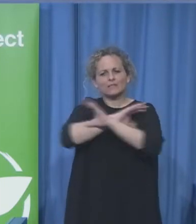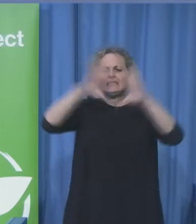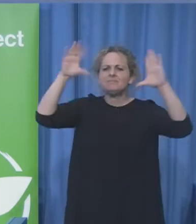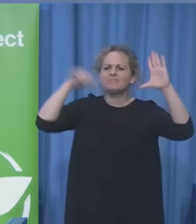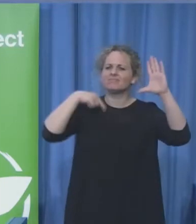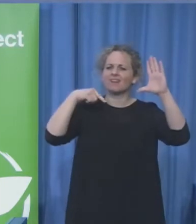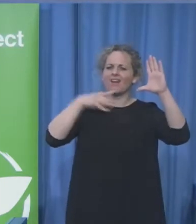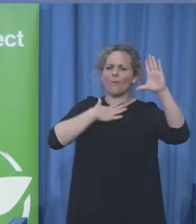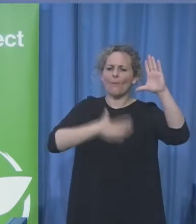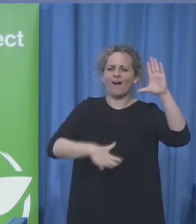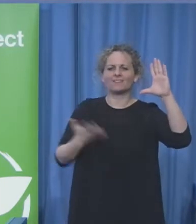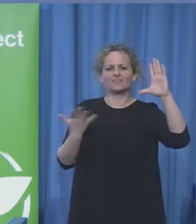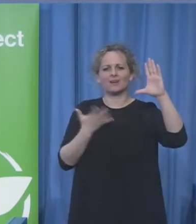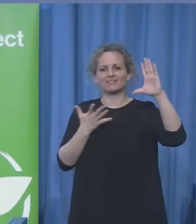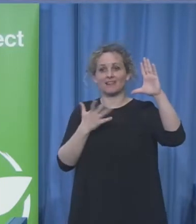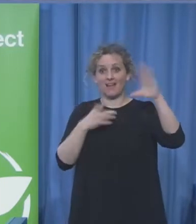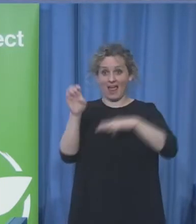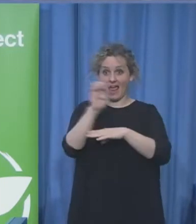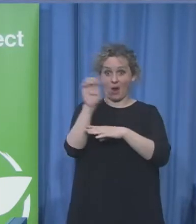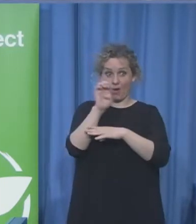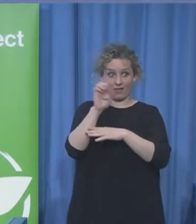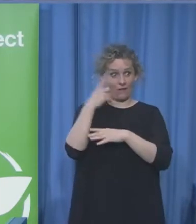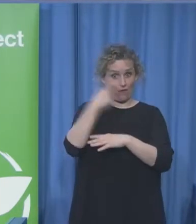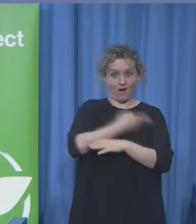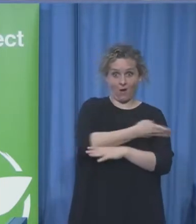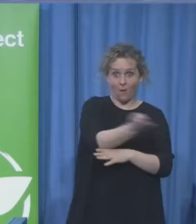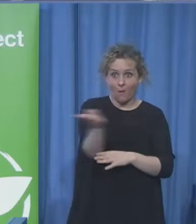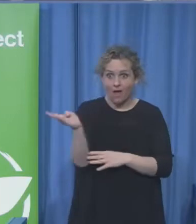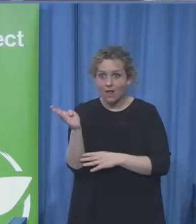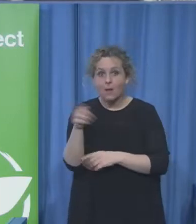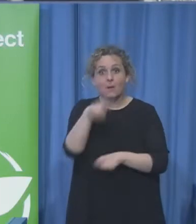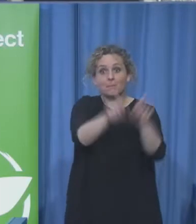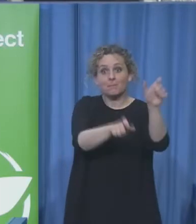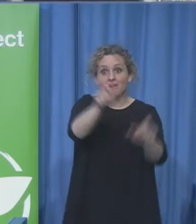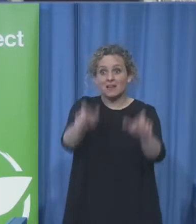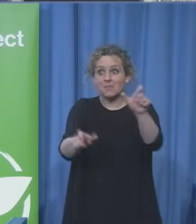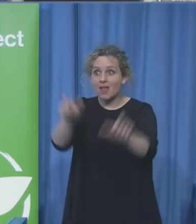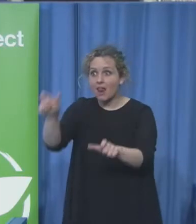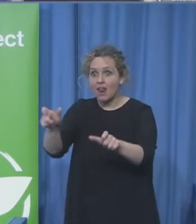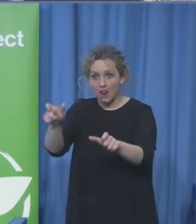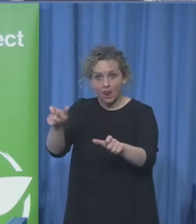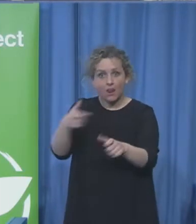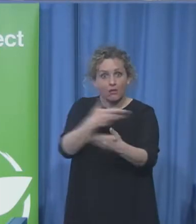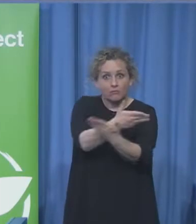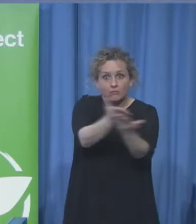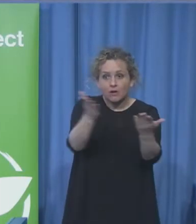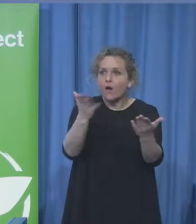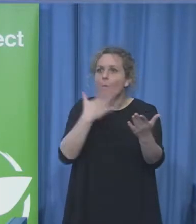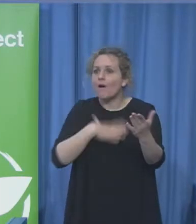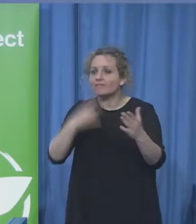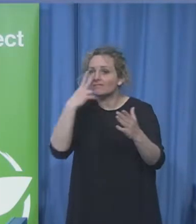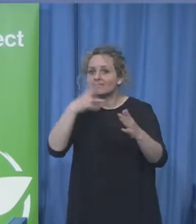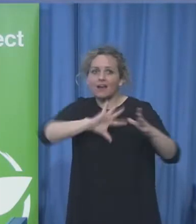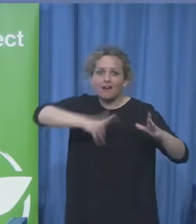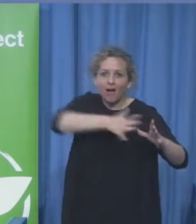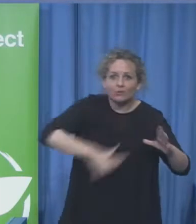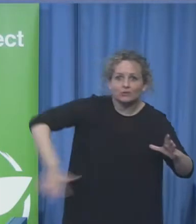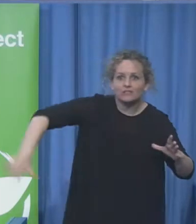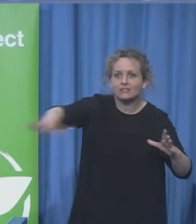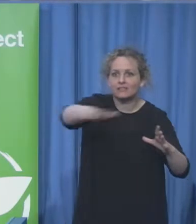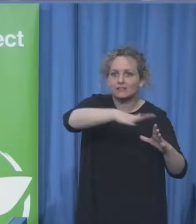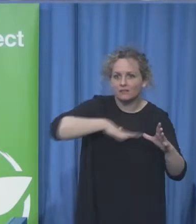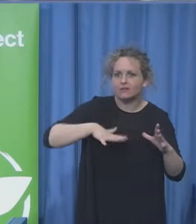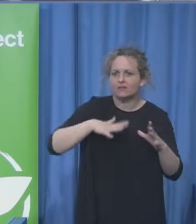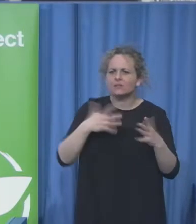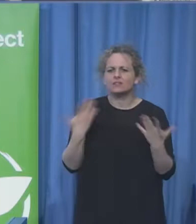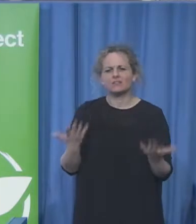guarantee accessibility. The people traveling can travel in a safe and a fun way. These are accessible